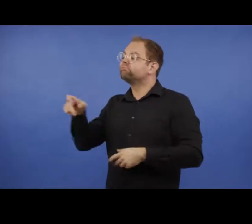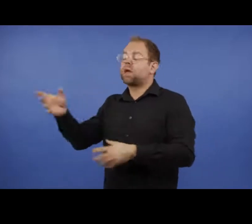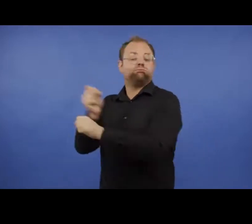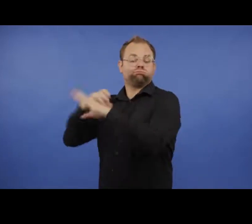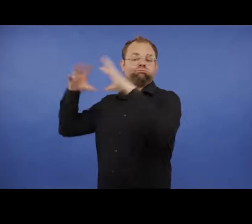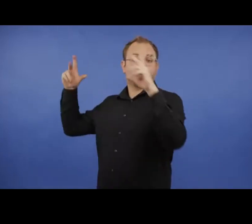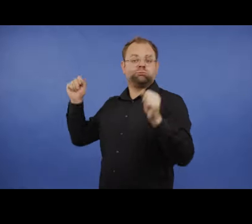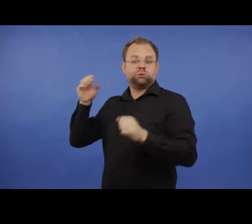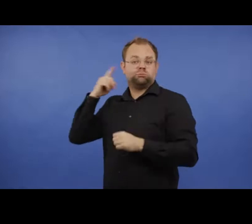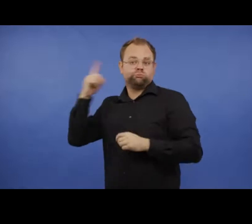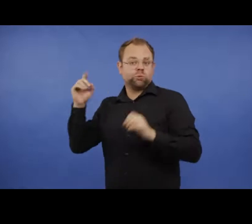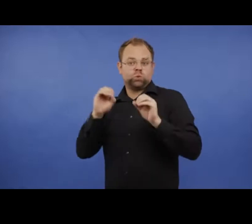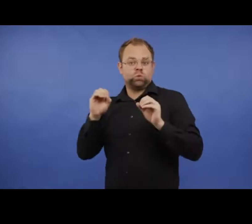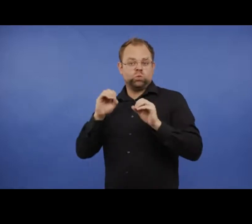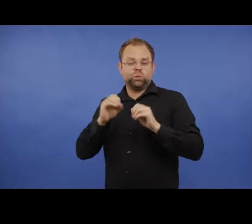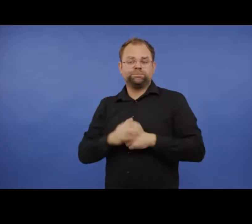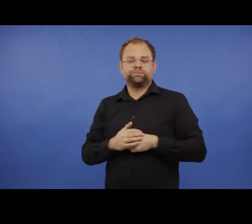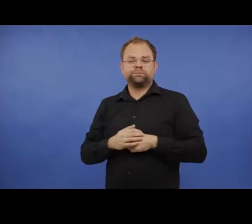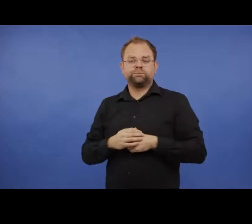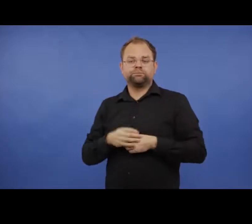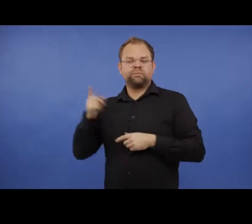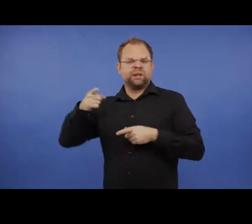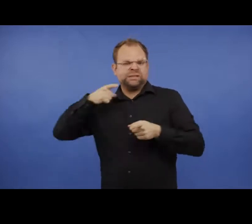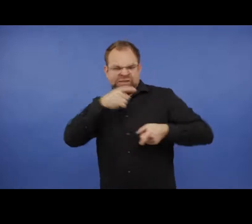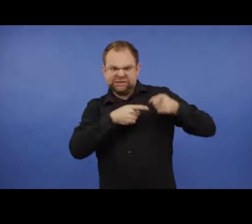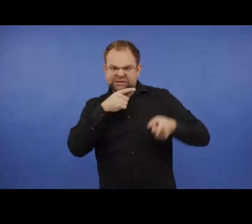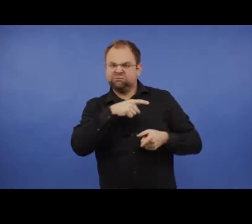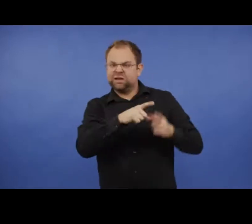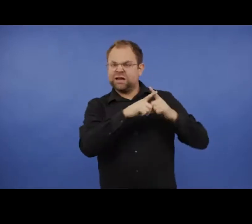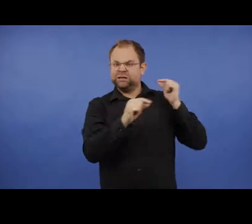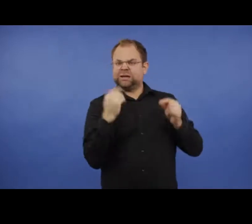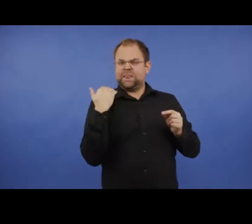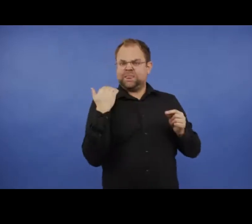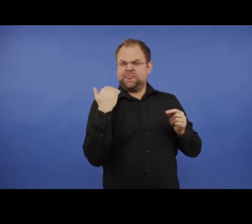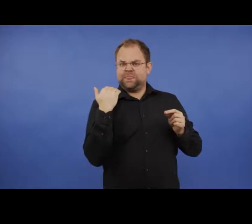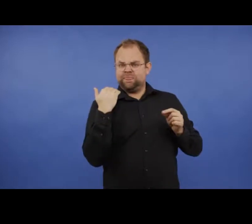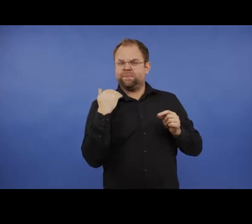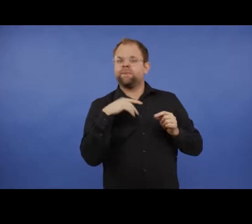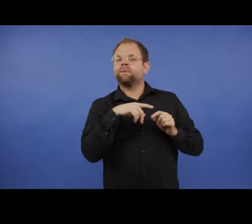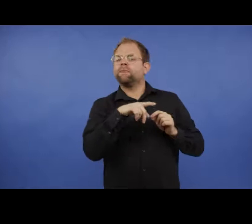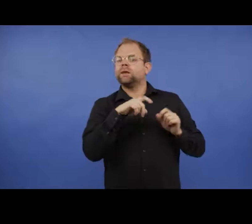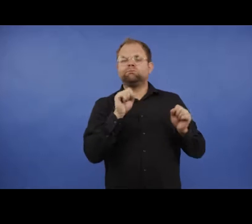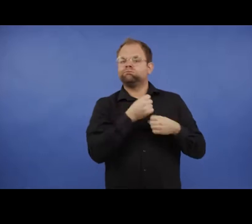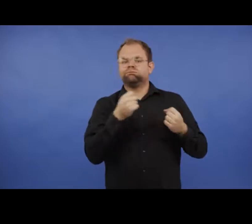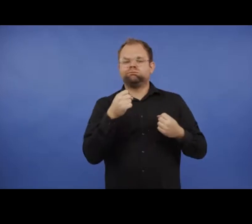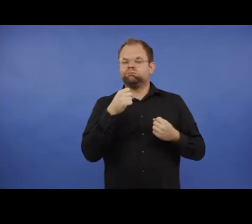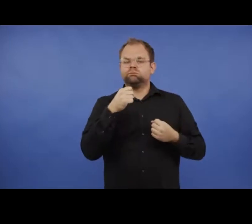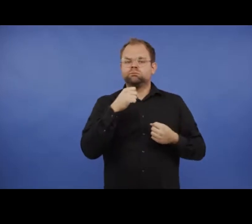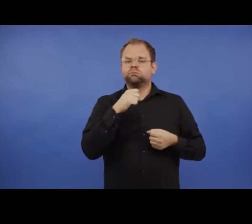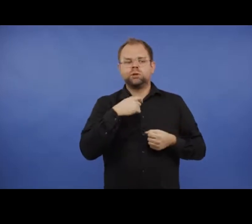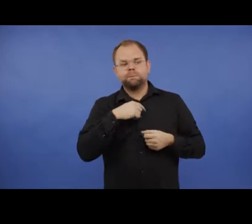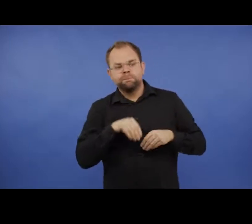move around or even go outside of Gaza for medical treatment. We